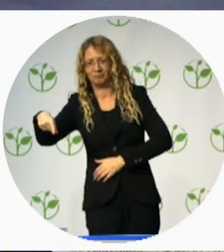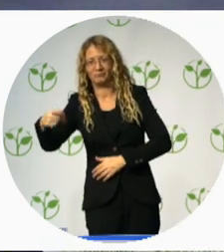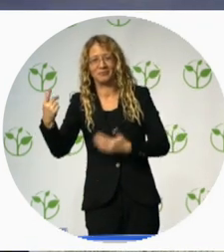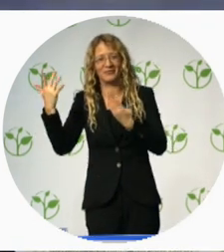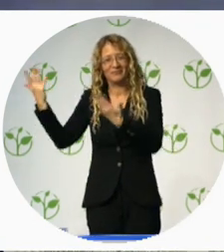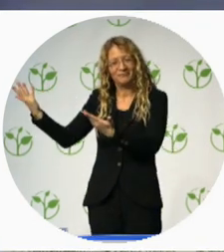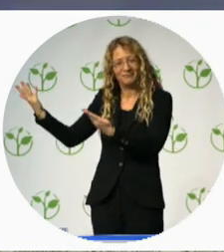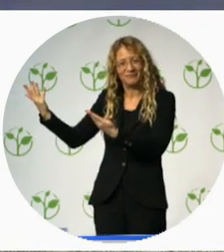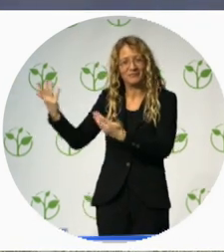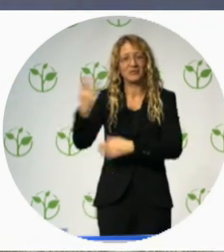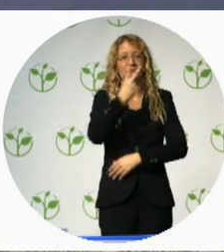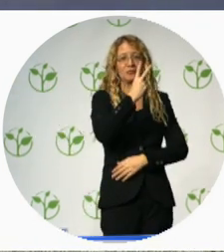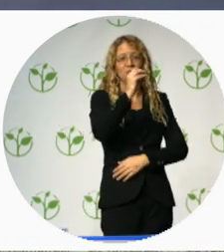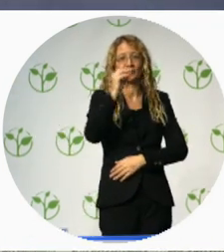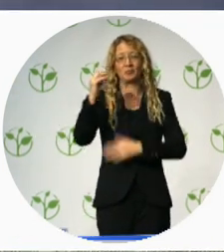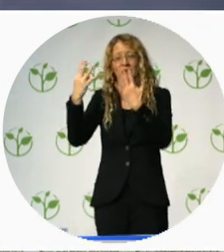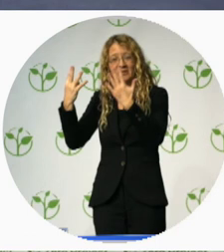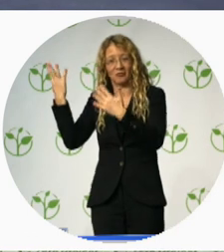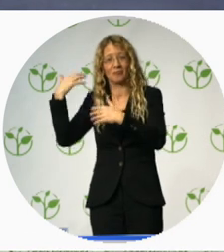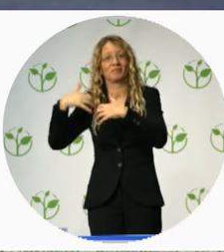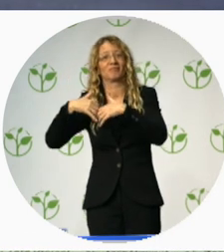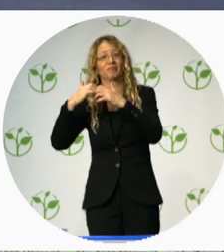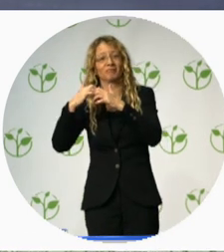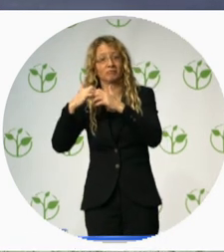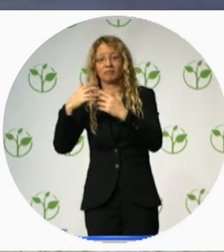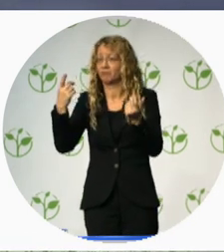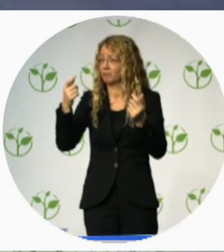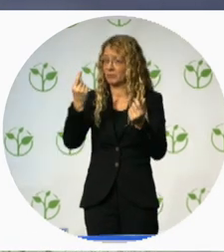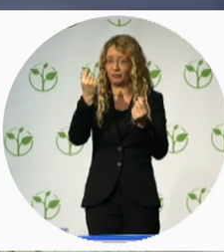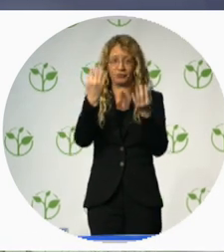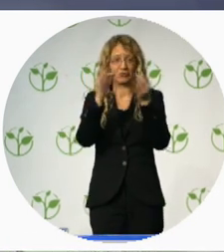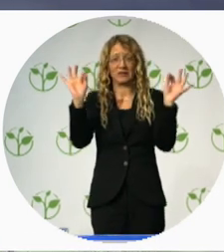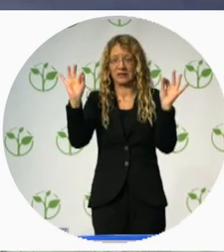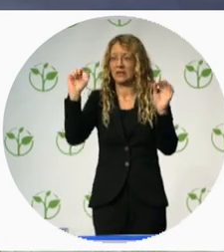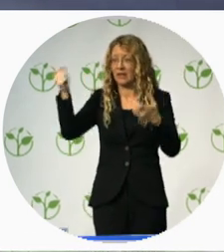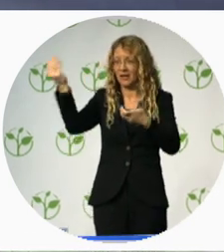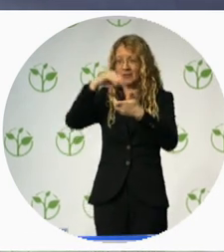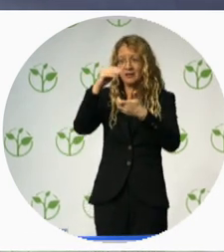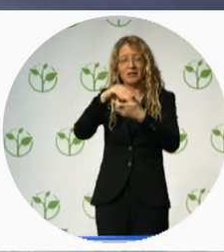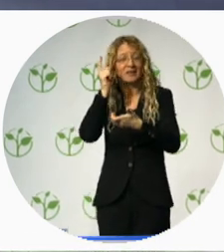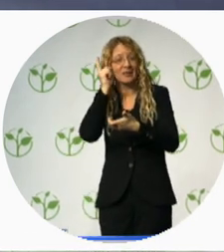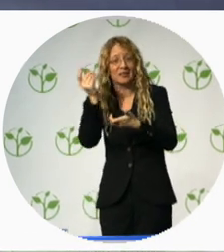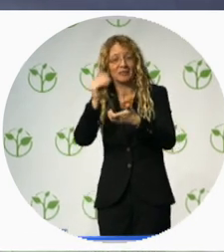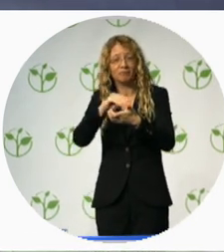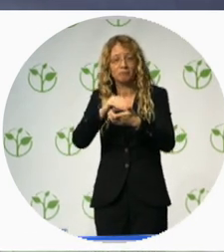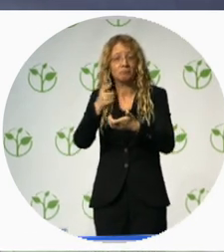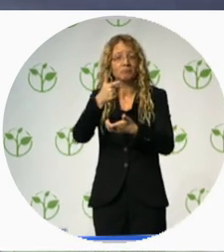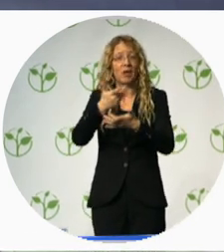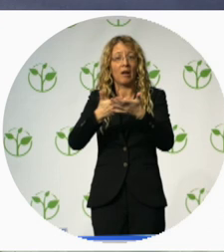available as free application on iPhone and Android and on the mobile web. The app features a